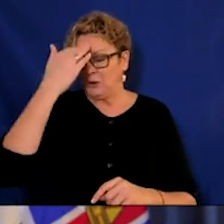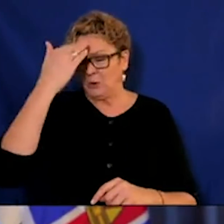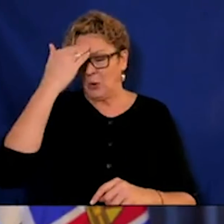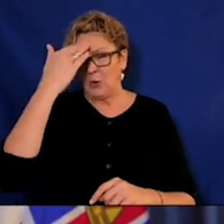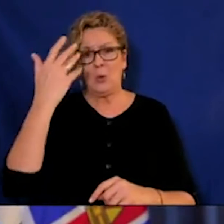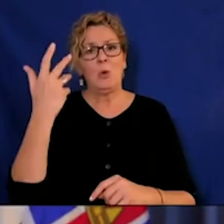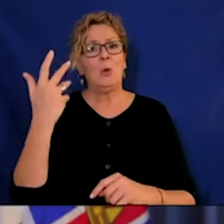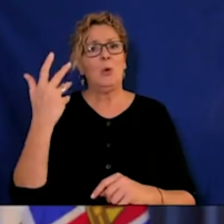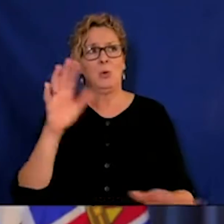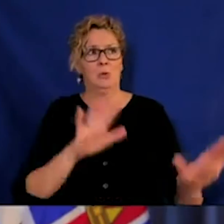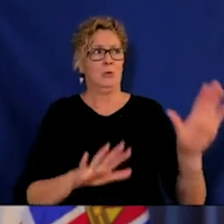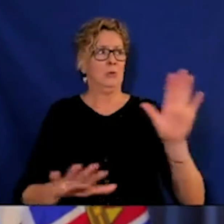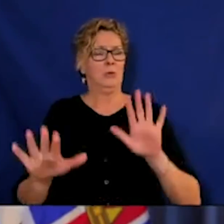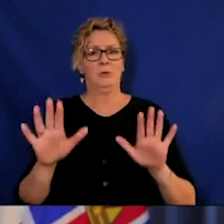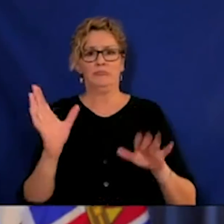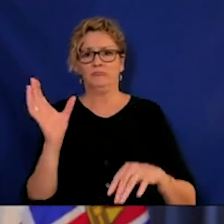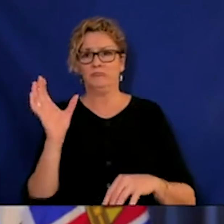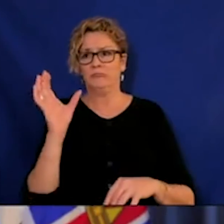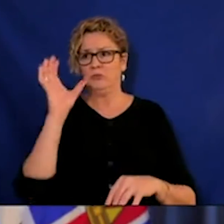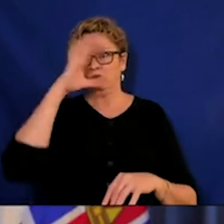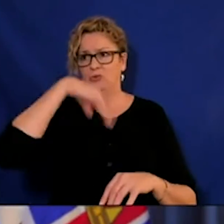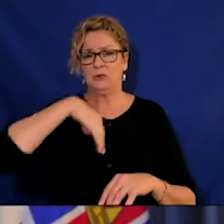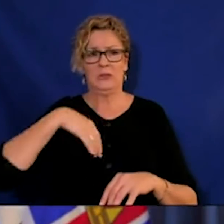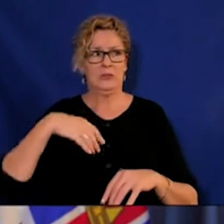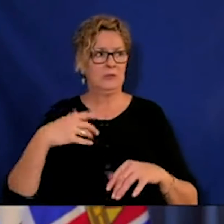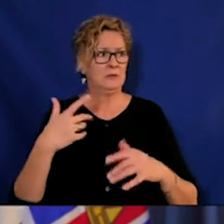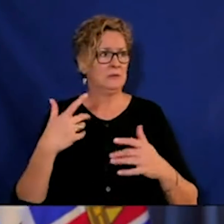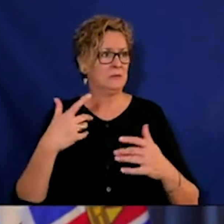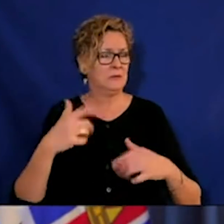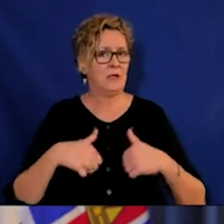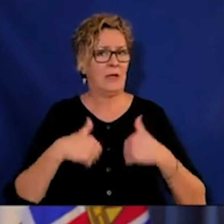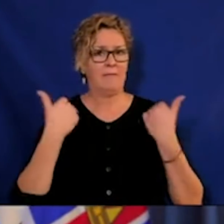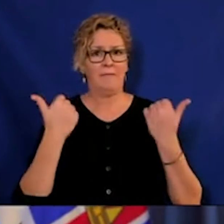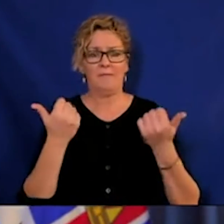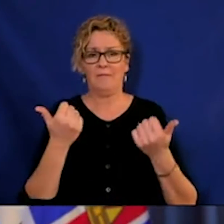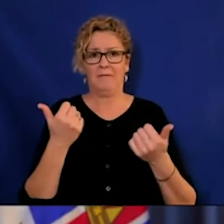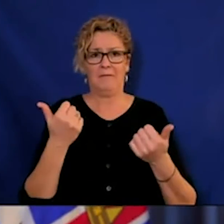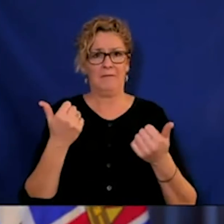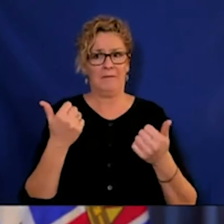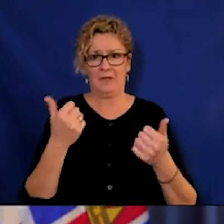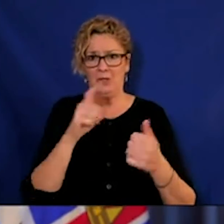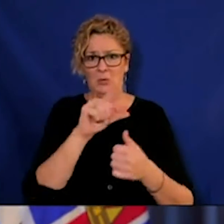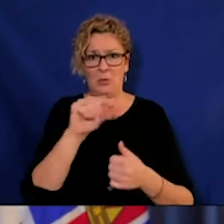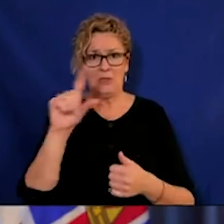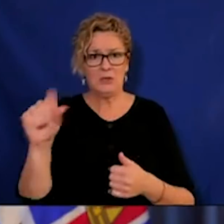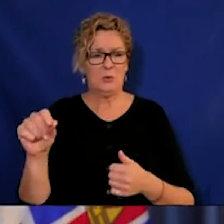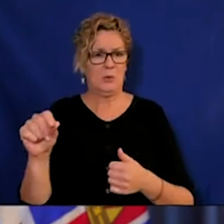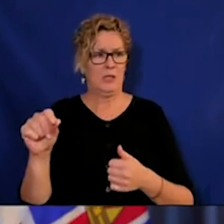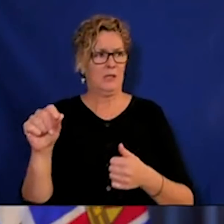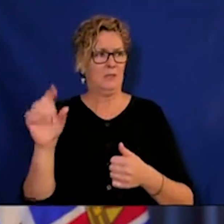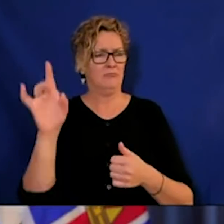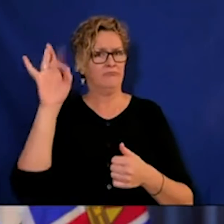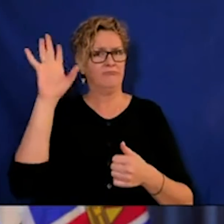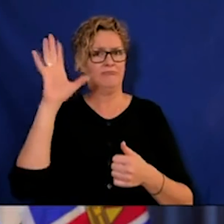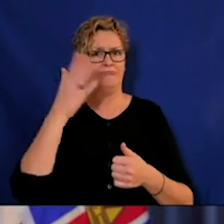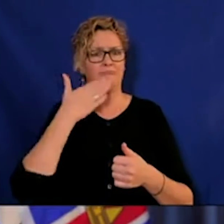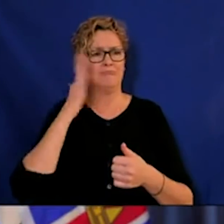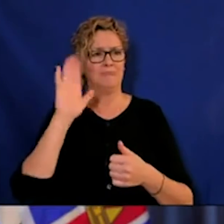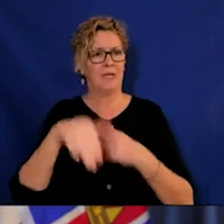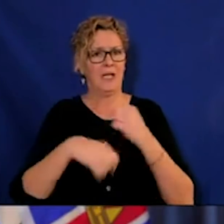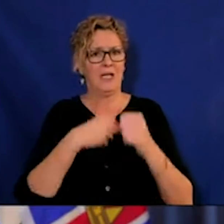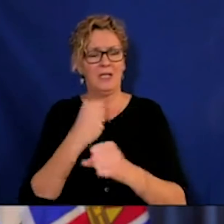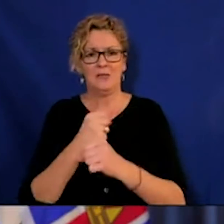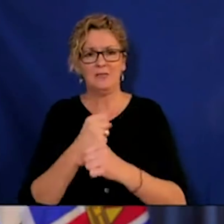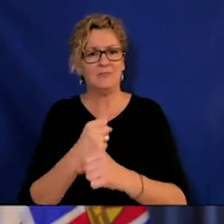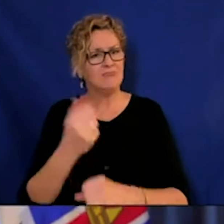COVID-19 pandemic. This has been an unbelievable and difficult year. And I think people in British Columbia, our